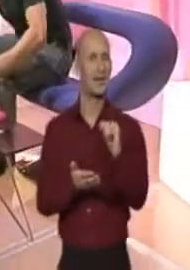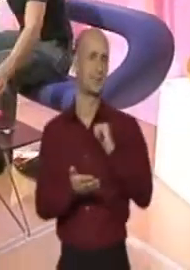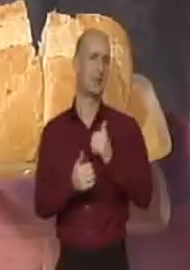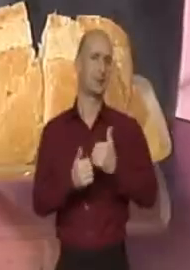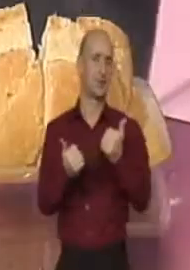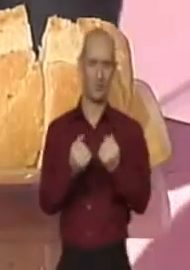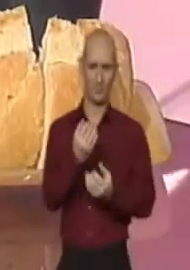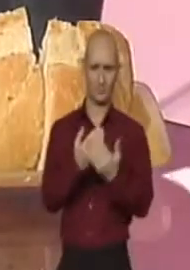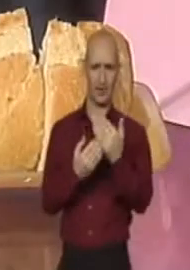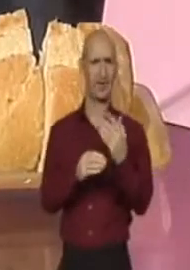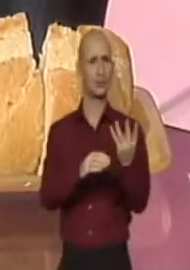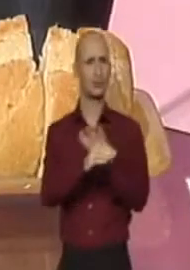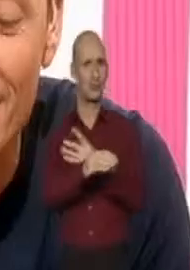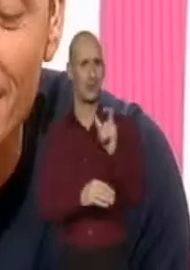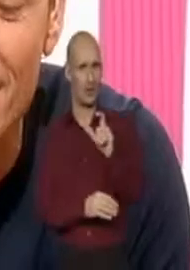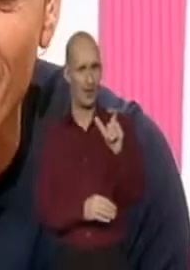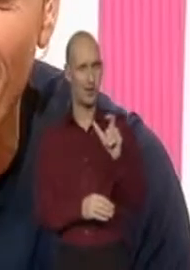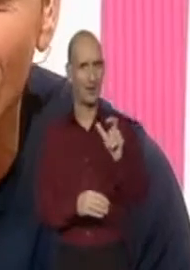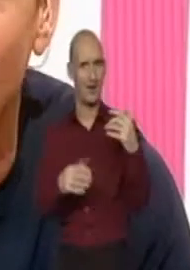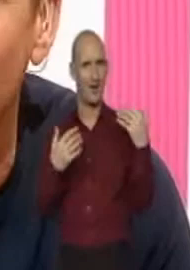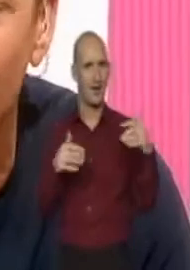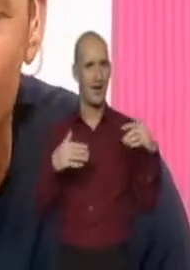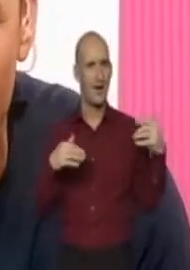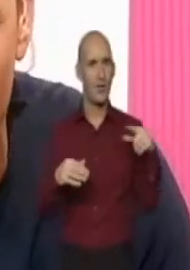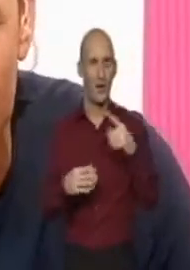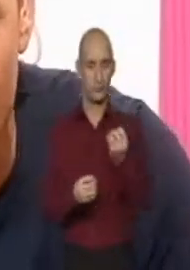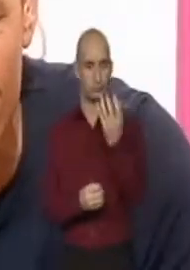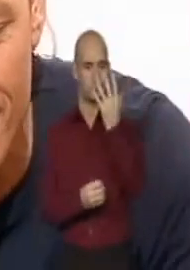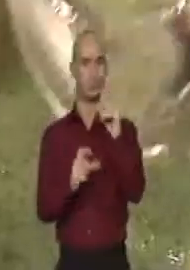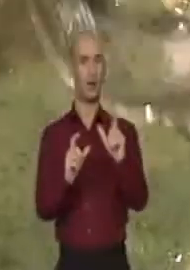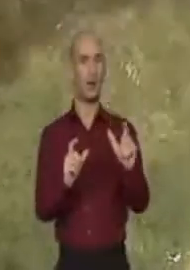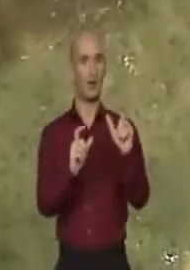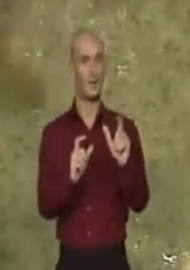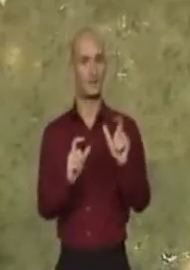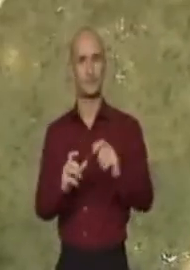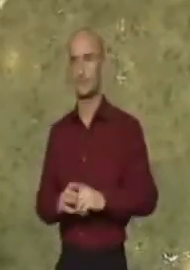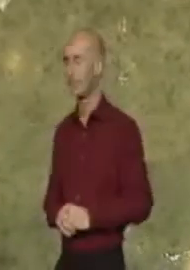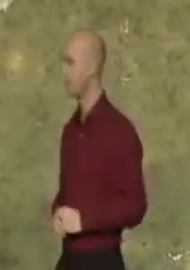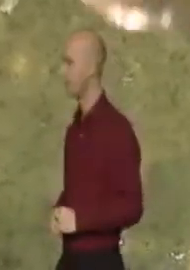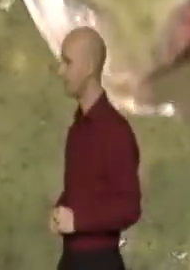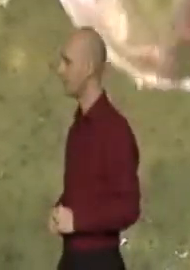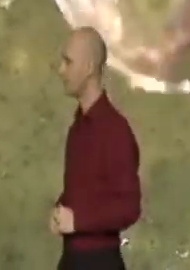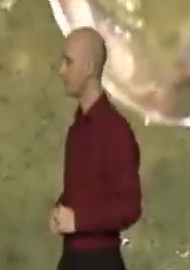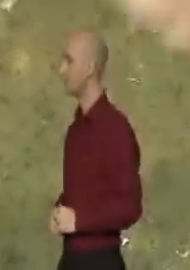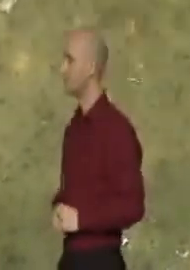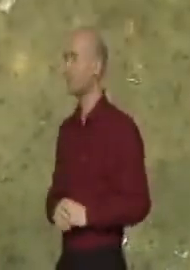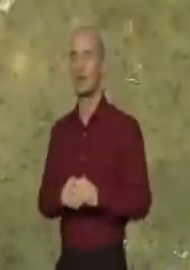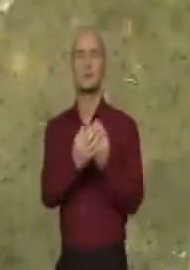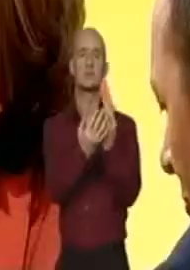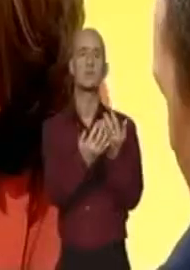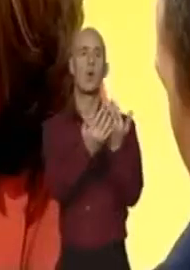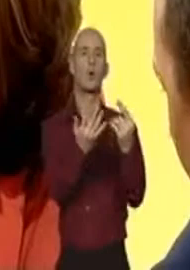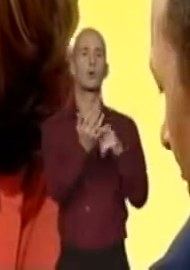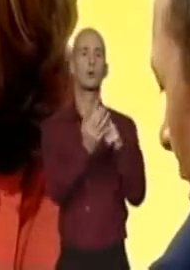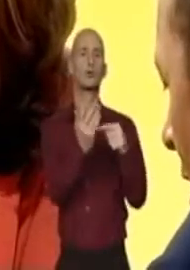how bright green it is. It's amazing, isn't it, how vivid the colour stays as well. Beautiful. And smoked trout. Why